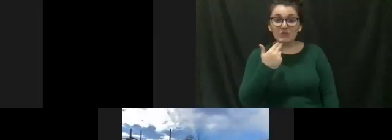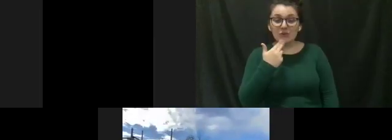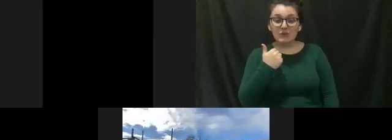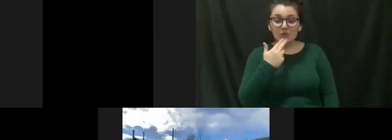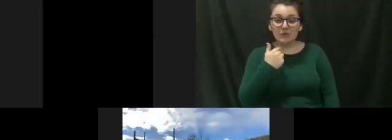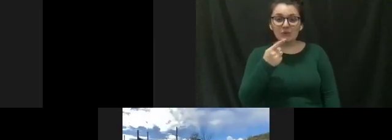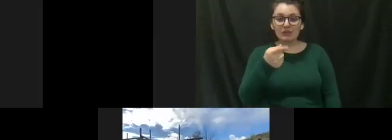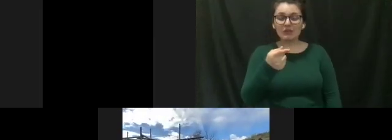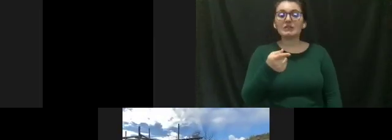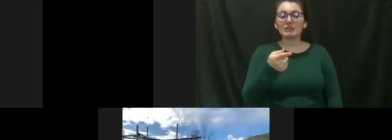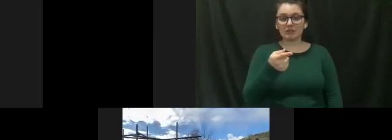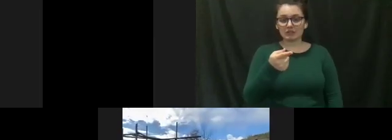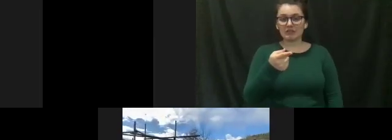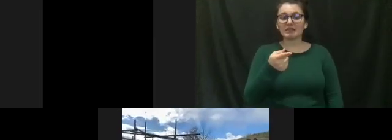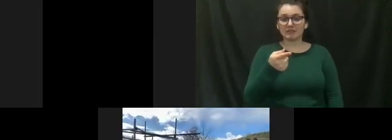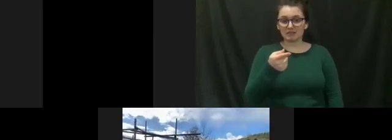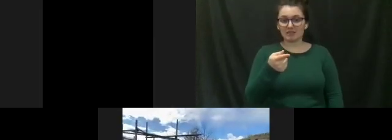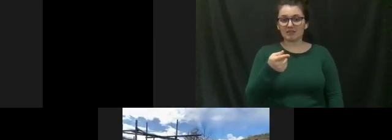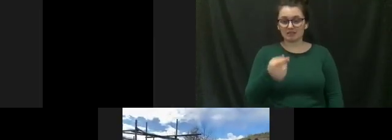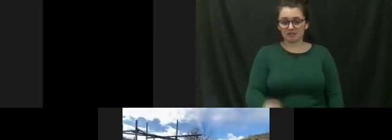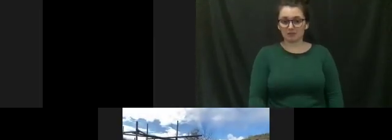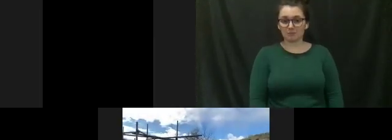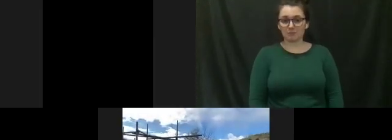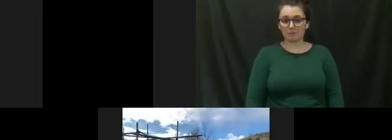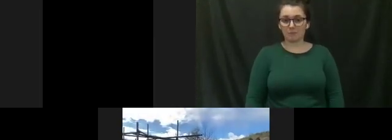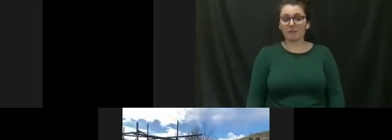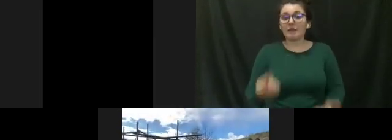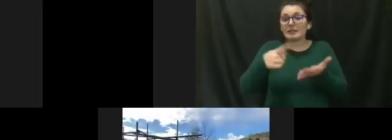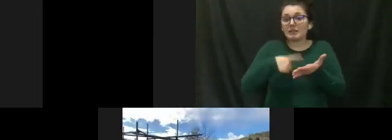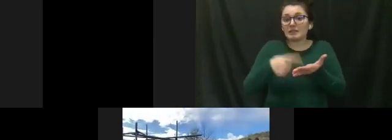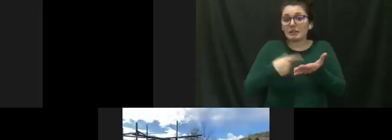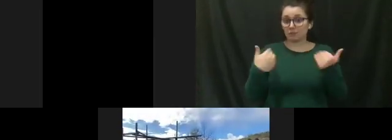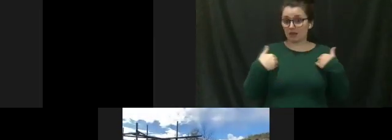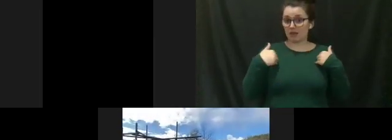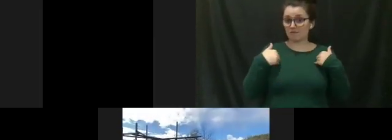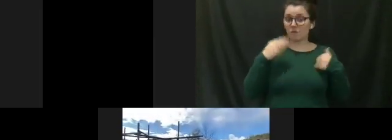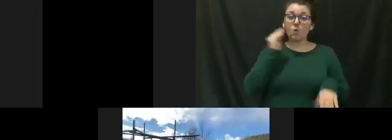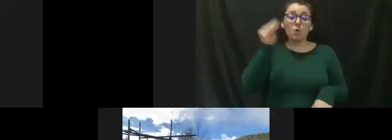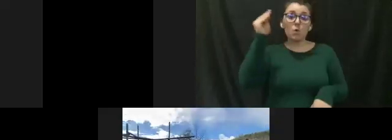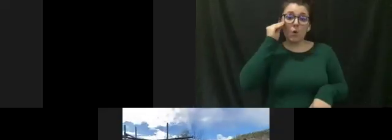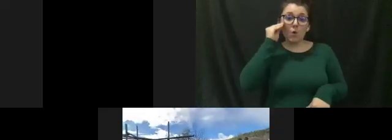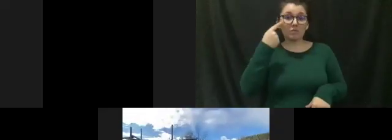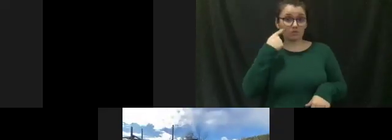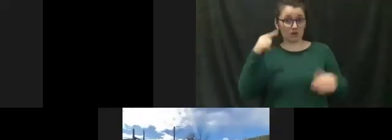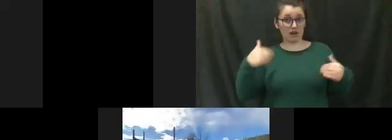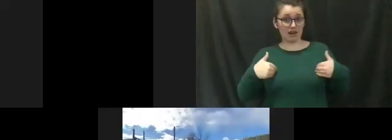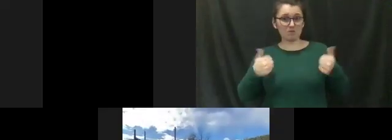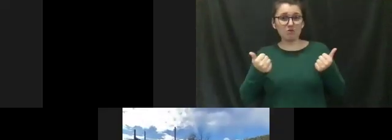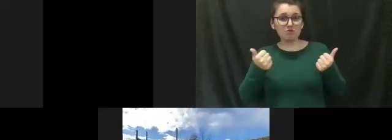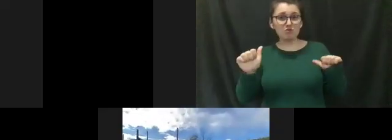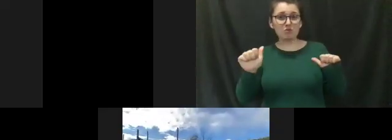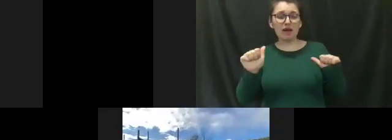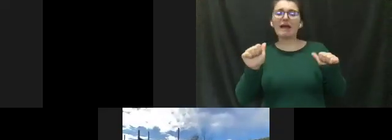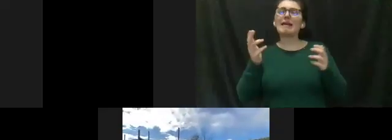of the a lot of the times when we make houses or enclosures for the animals, we're trying to do something that is as natural